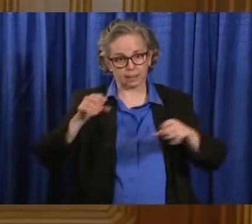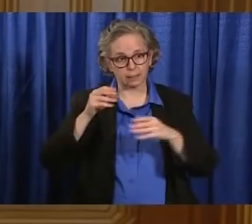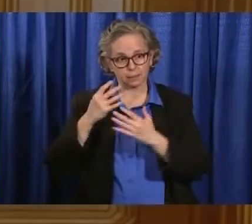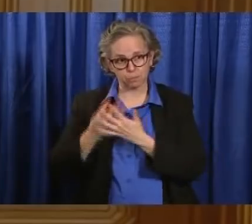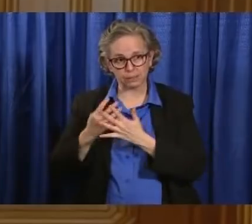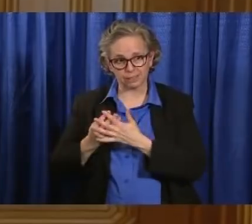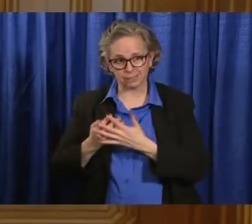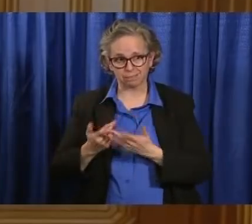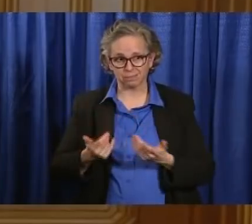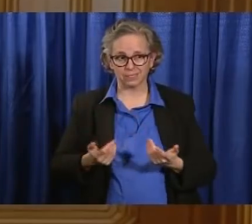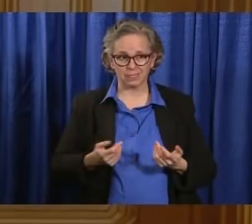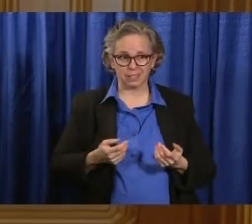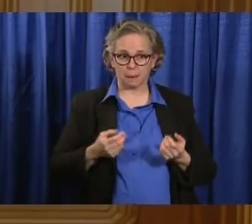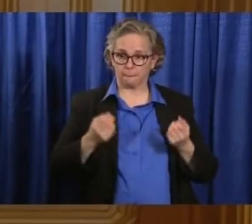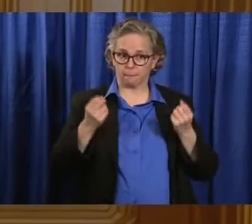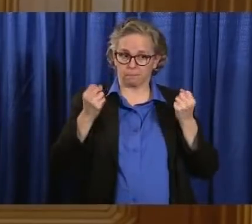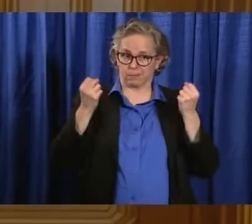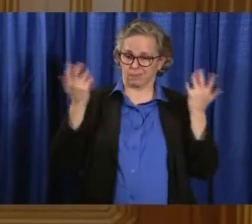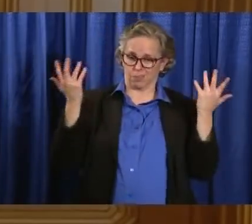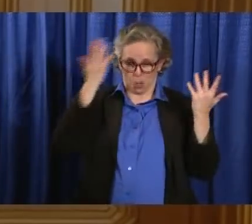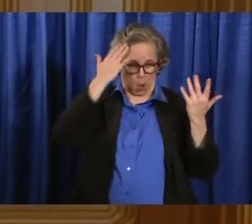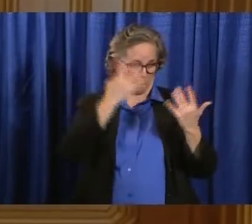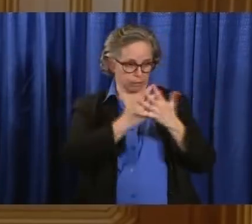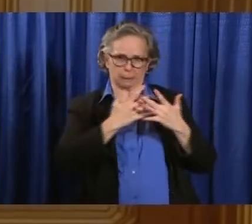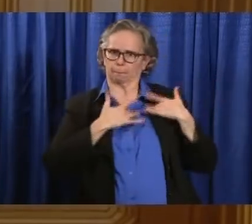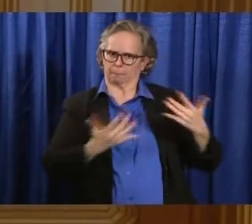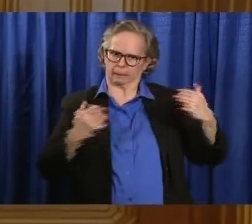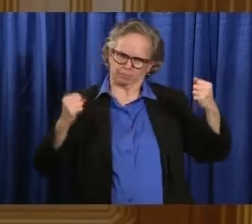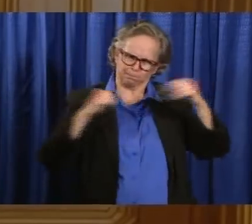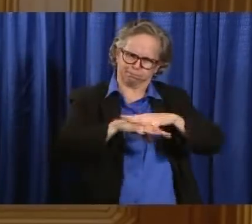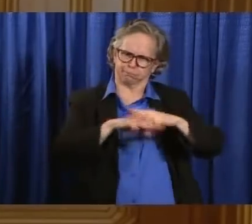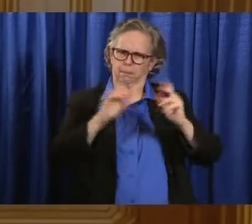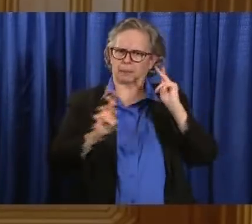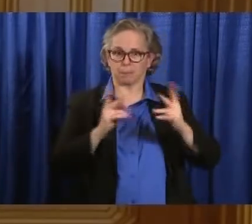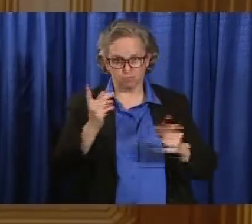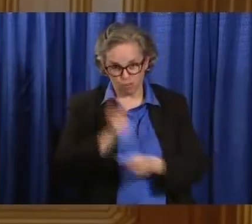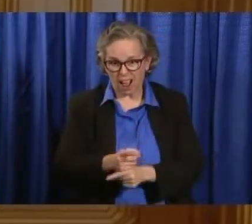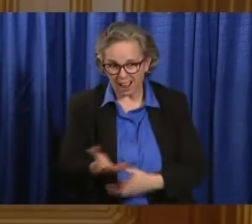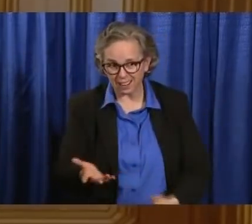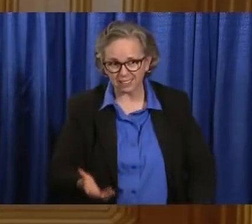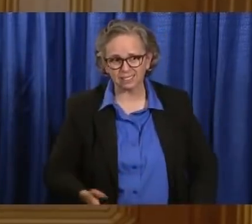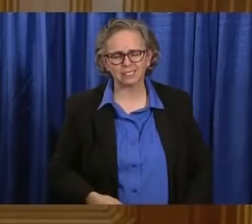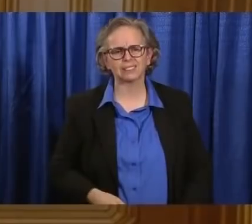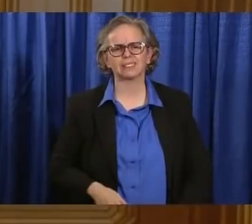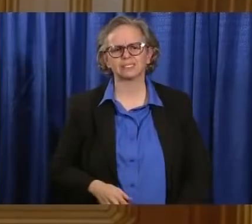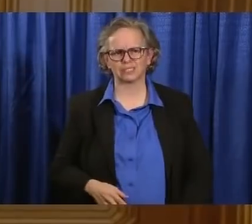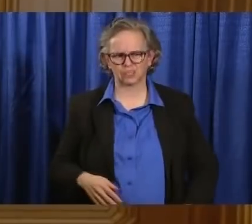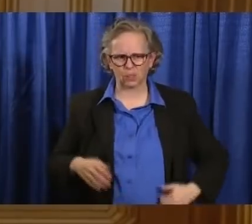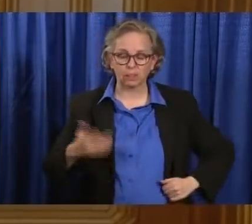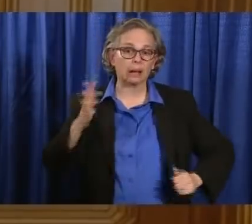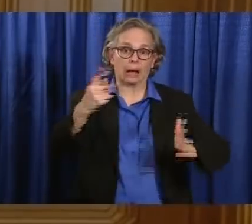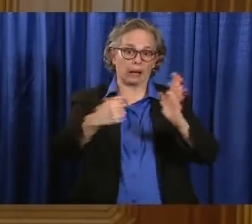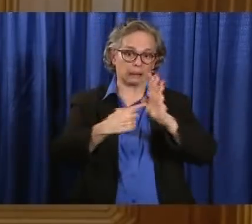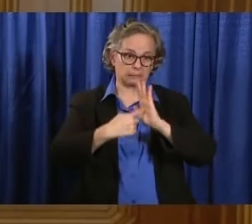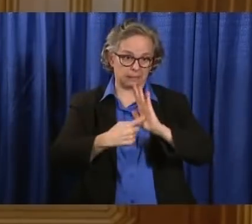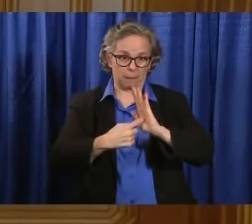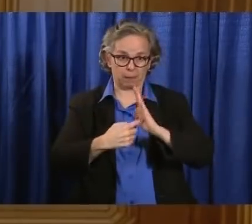example, pregnant women are in general